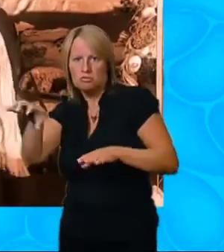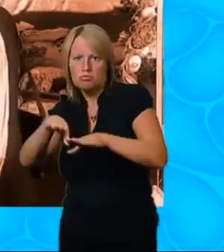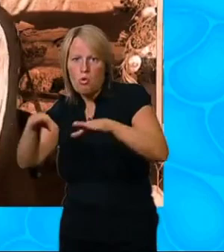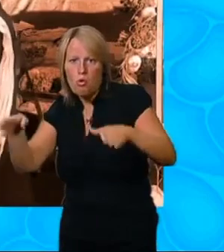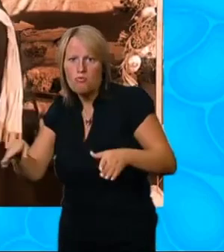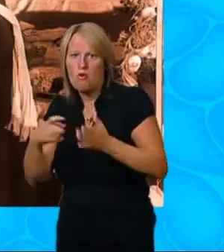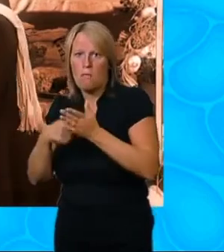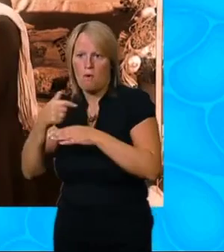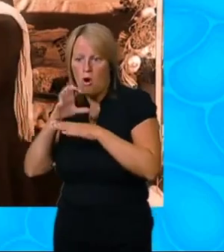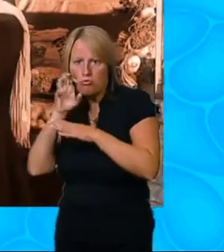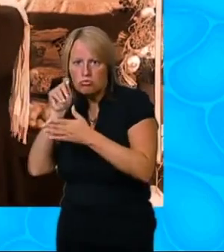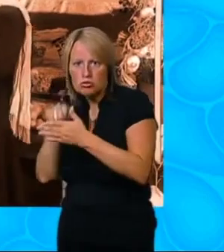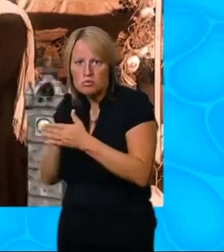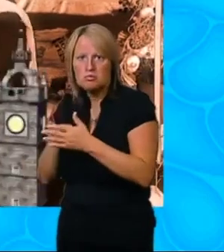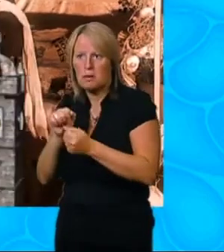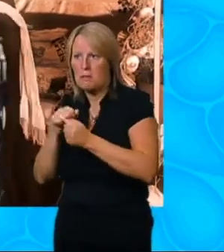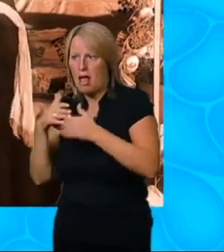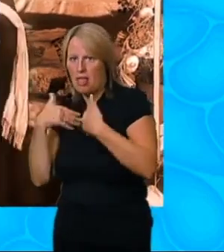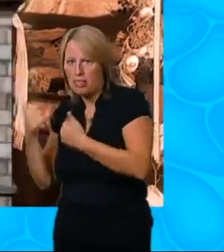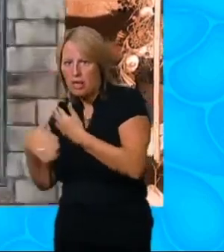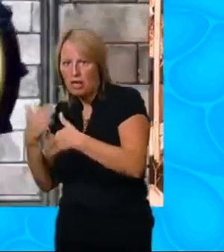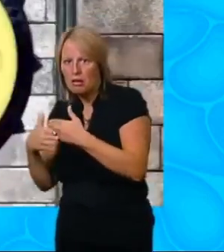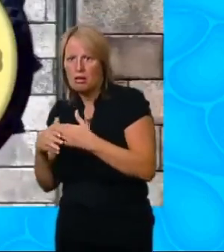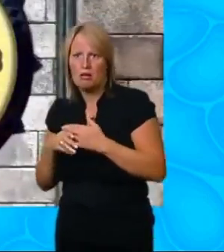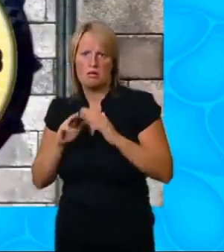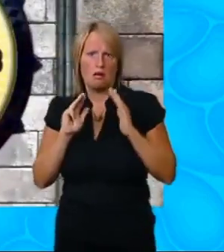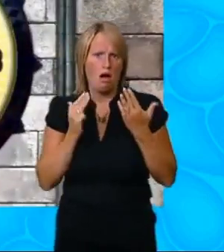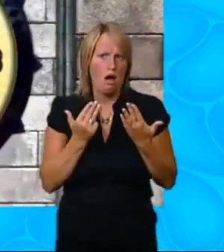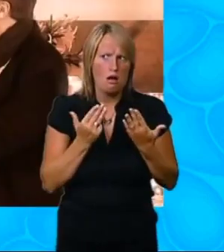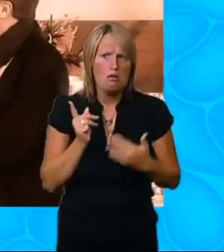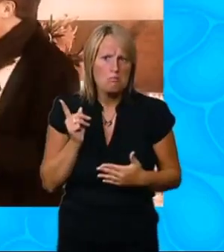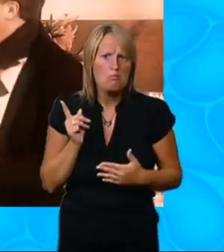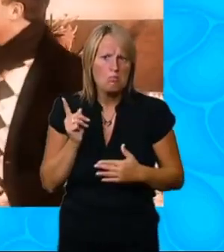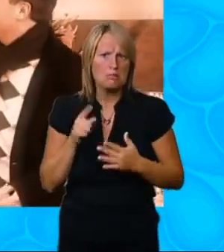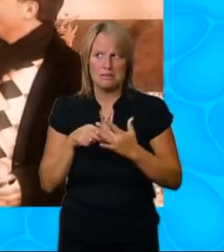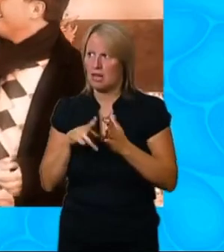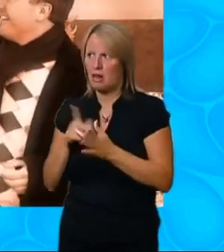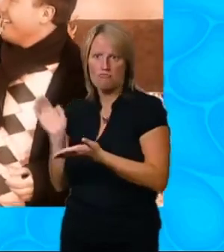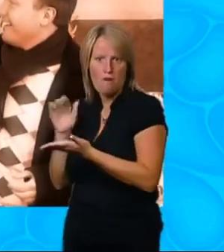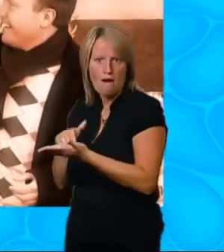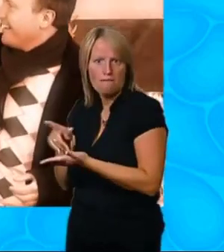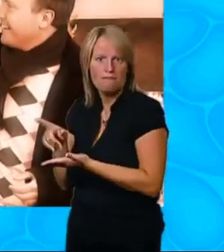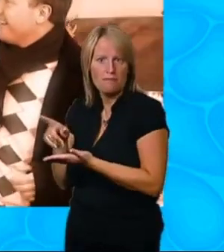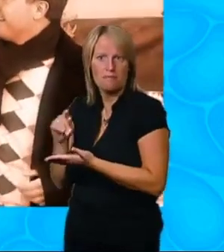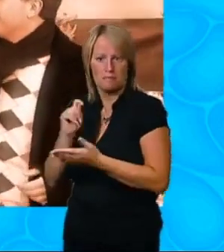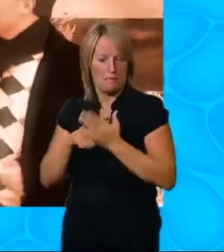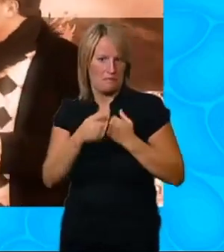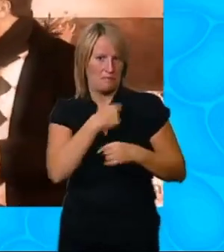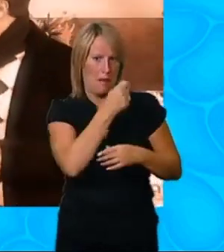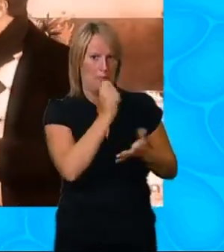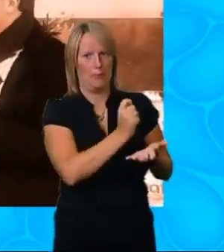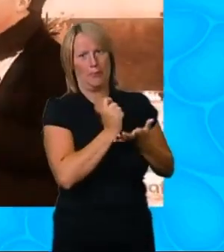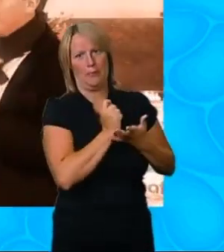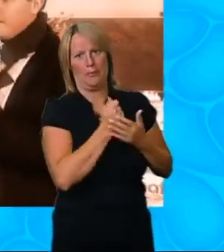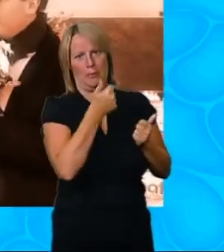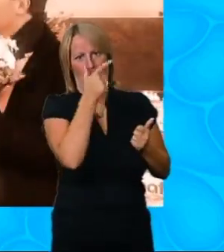healthy for his new show, and I told him I was going to be in a film. At 9 o'clock, Tina arrived in her taxi. She bought a bunch of flowers and gave them